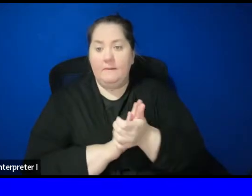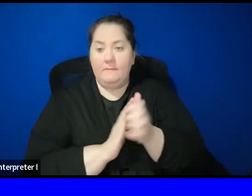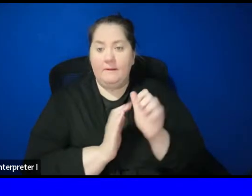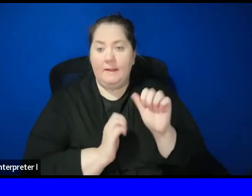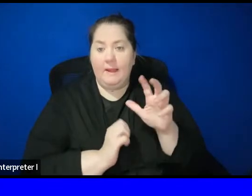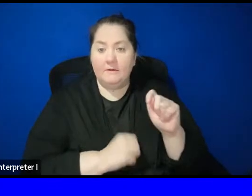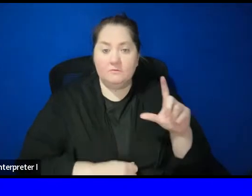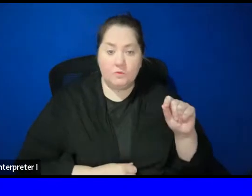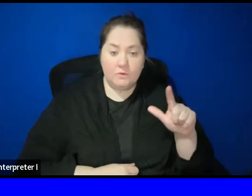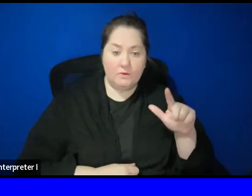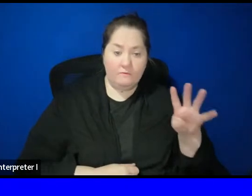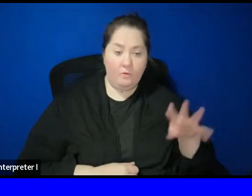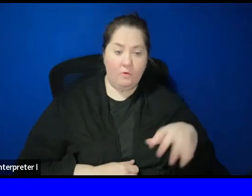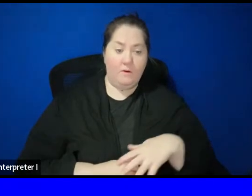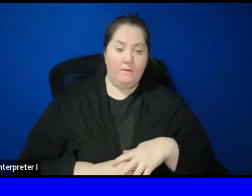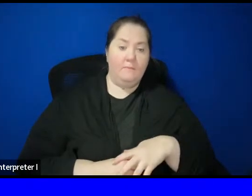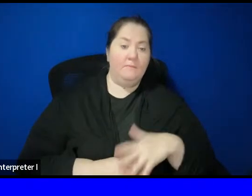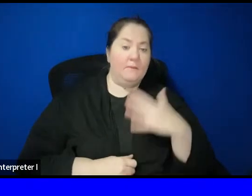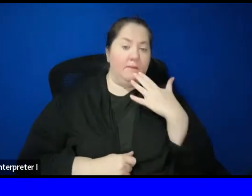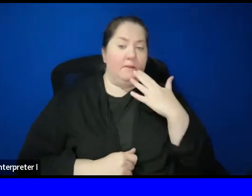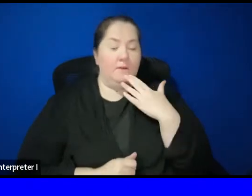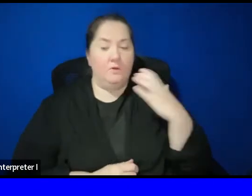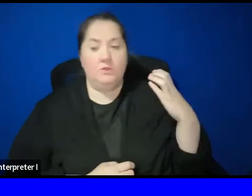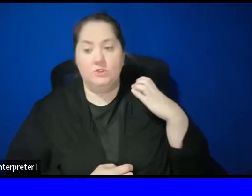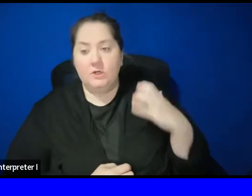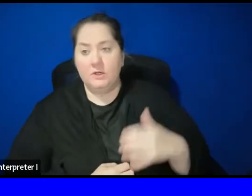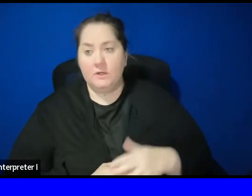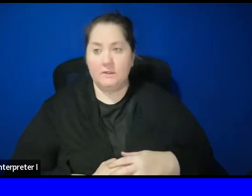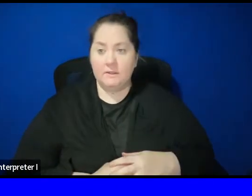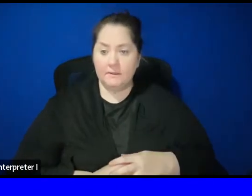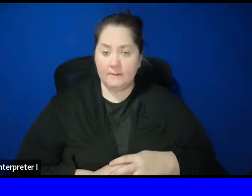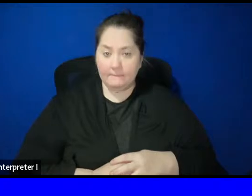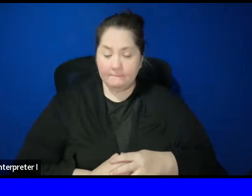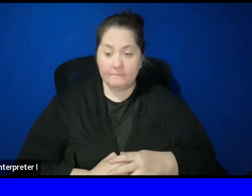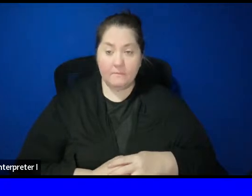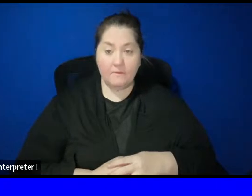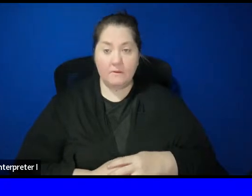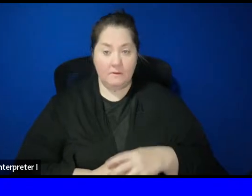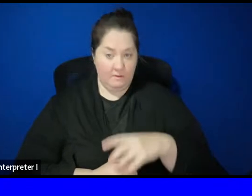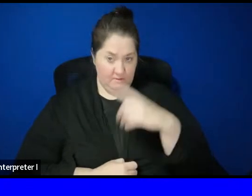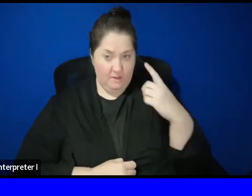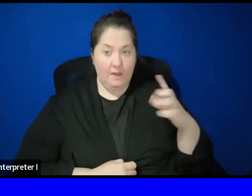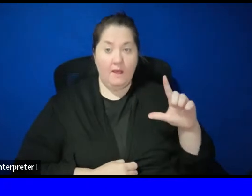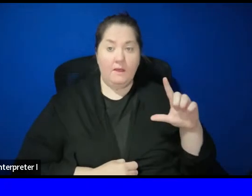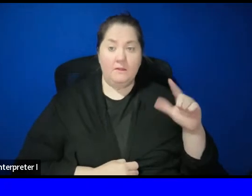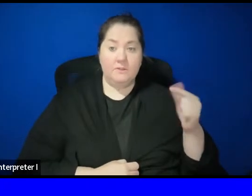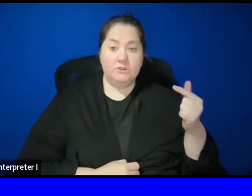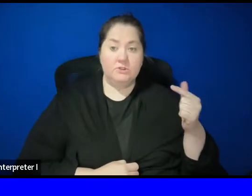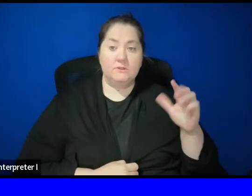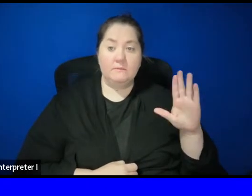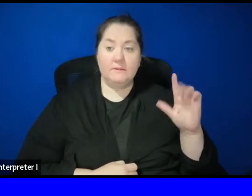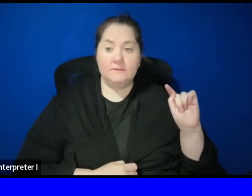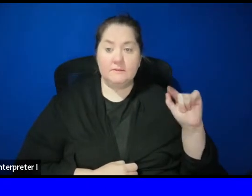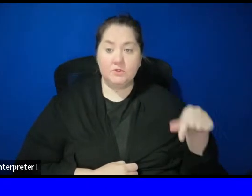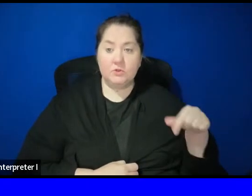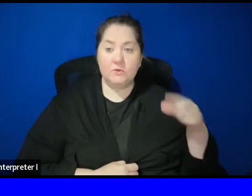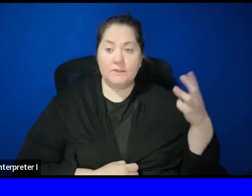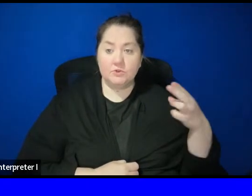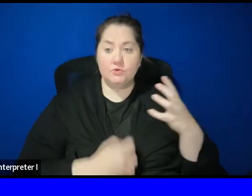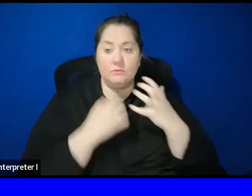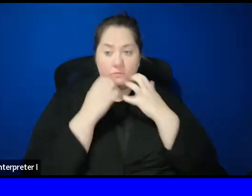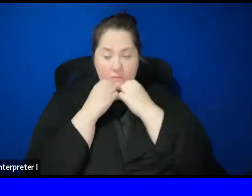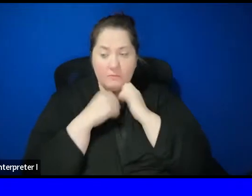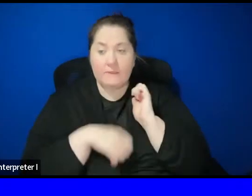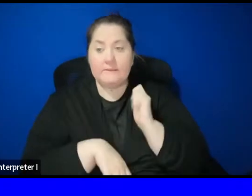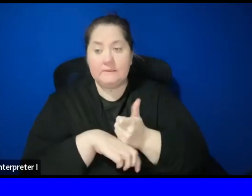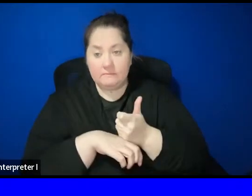Nadeau? Thank you, Chairman. The Black LGBTQ History Preservation Establishment